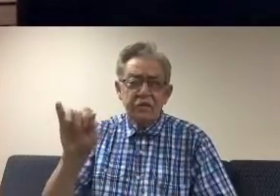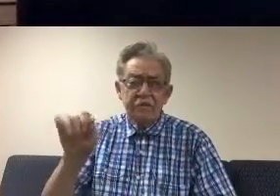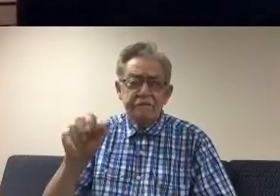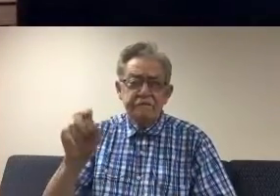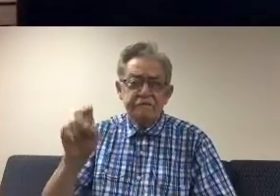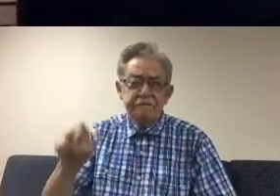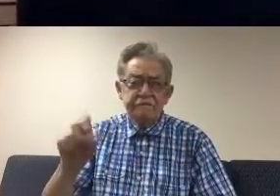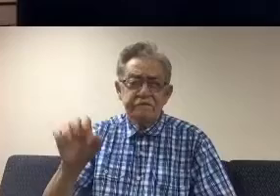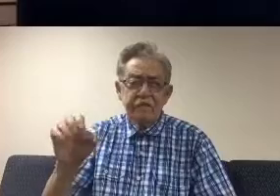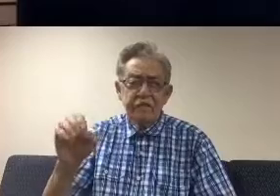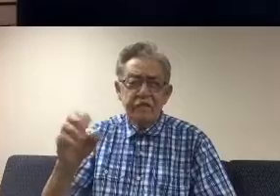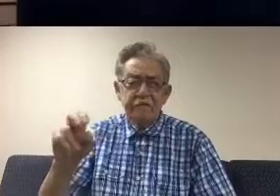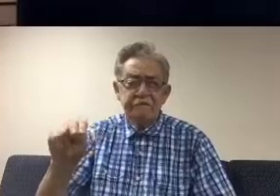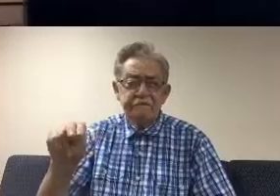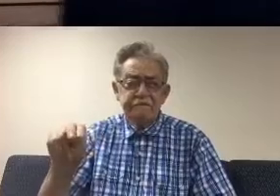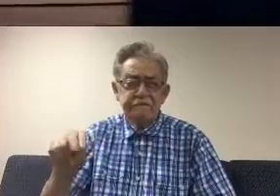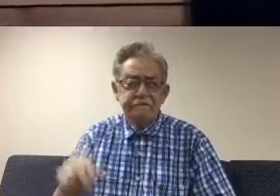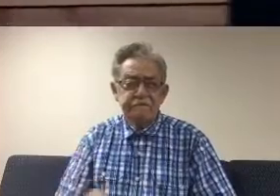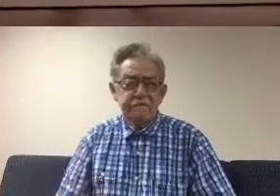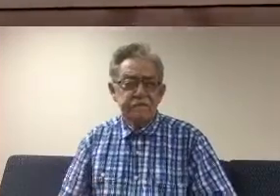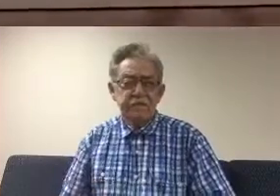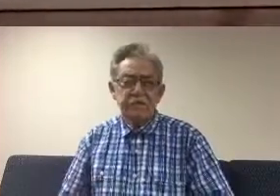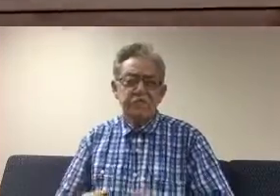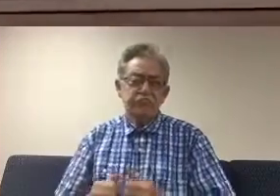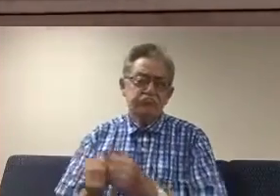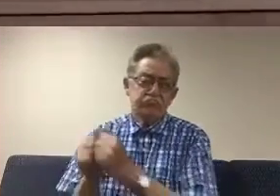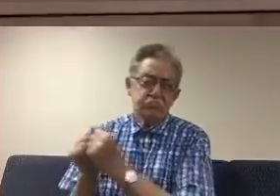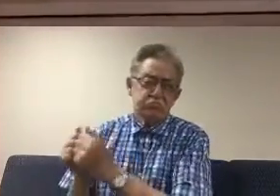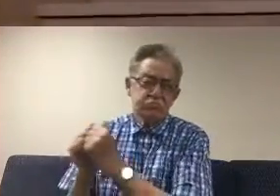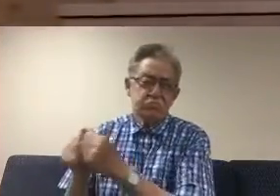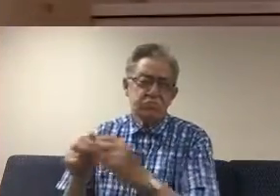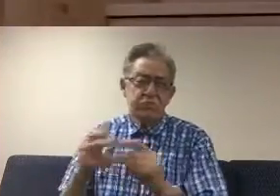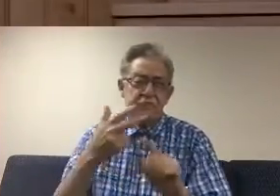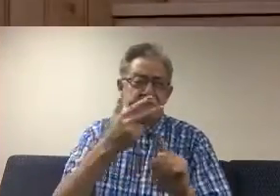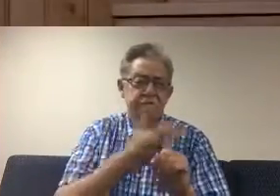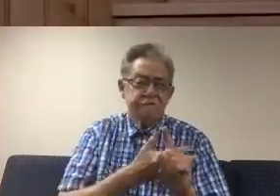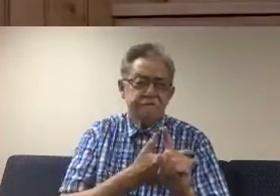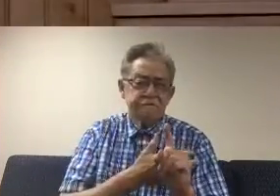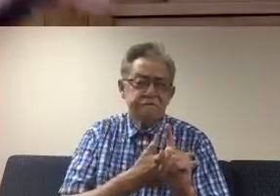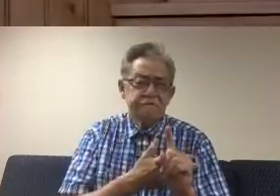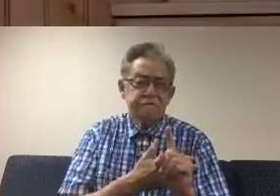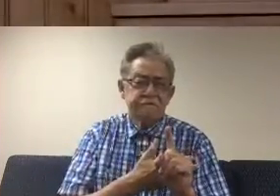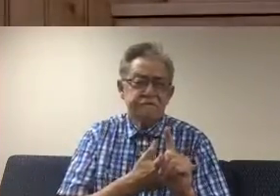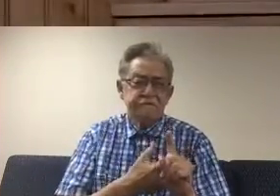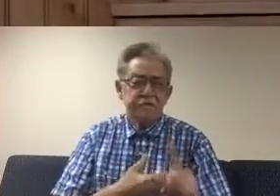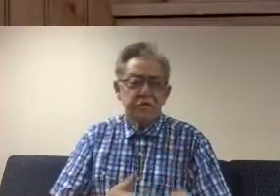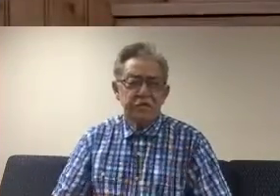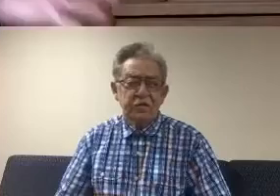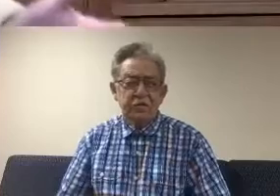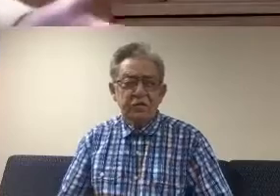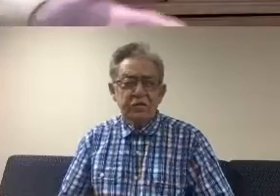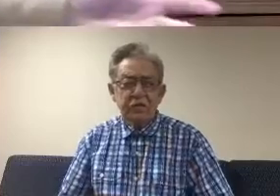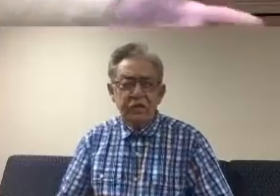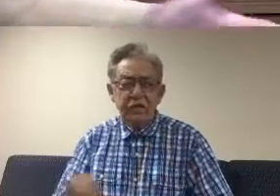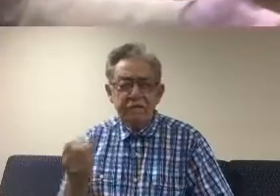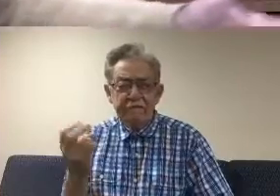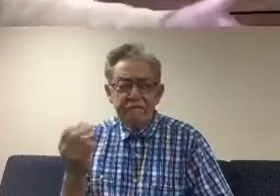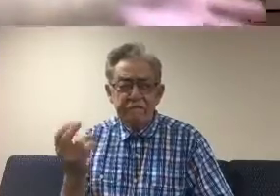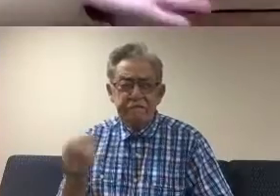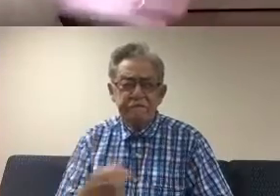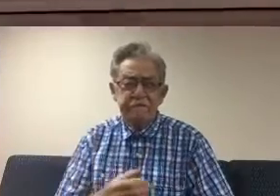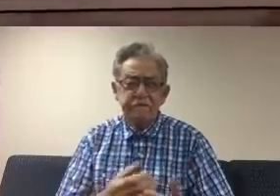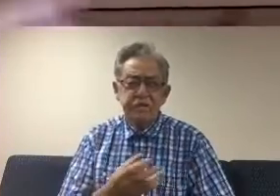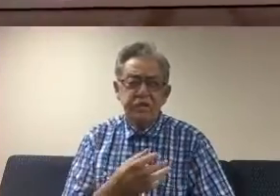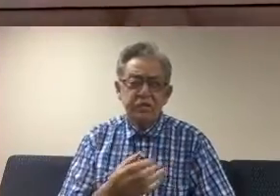stuff, that couldn't stay together for even 3 months. Here were the 12 or 14